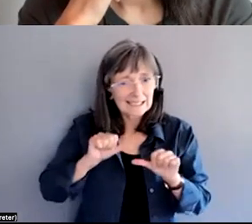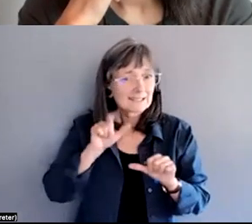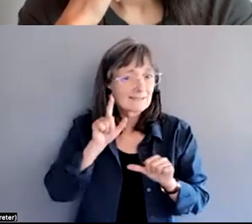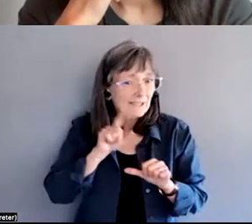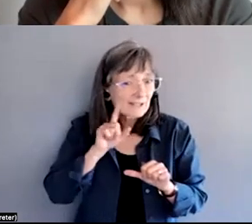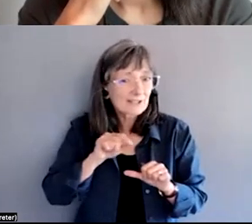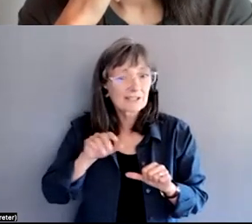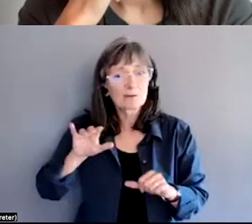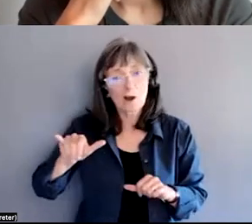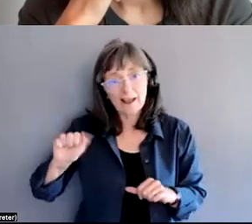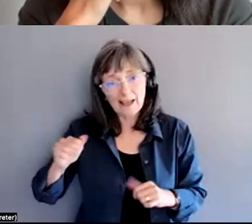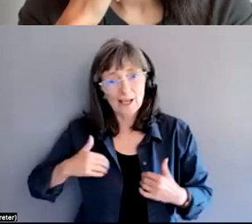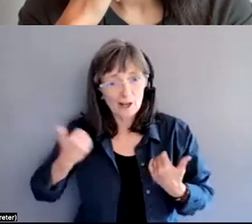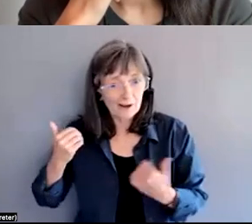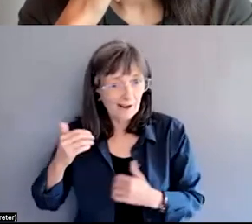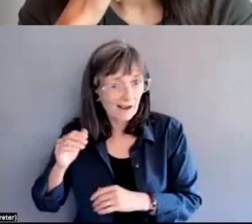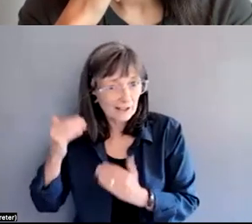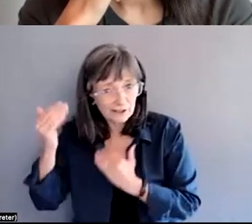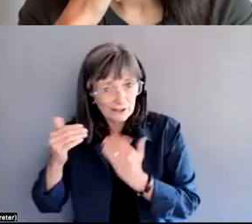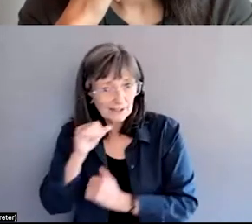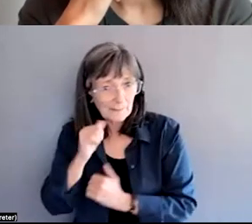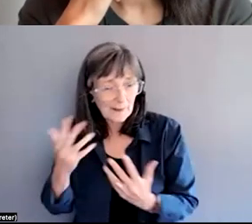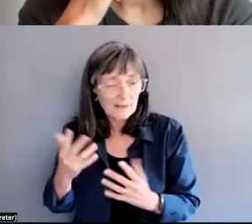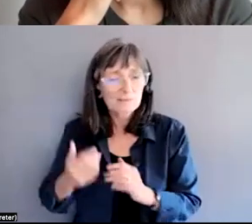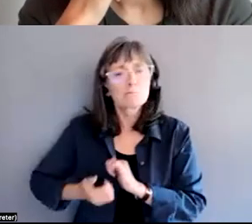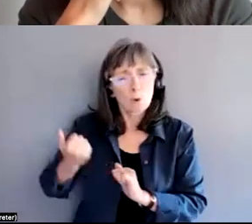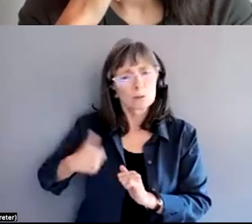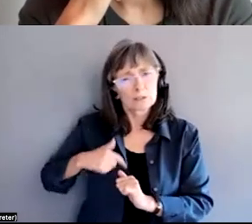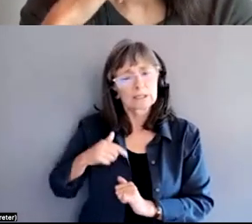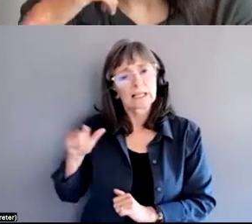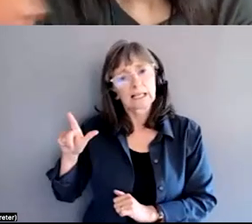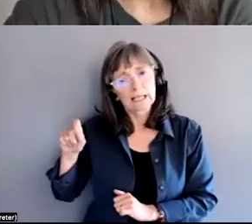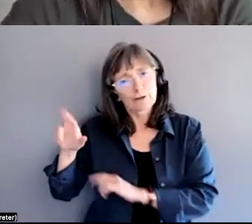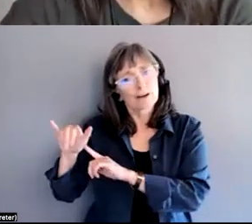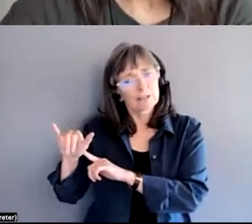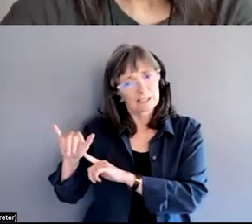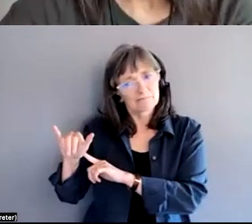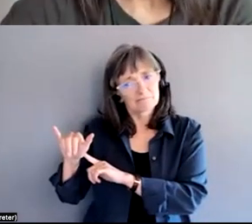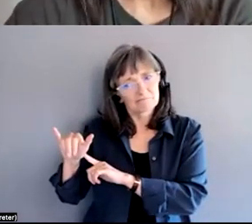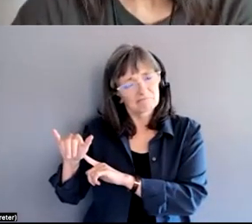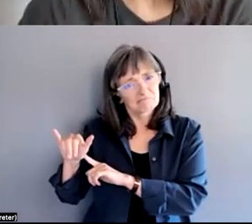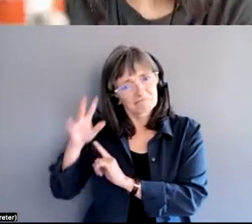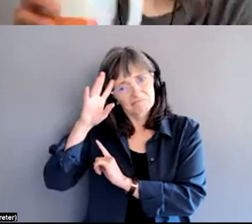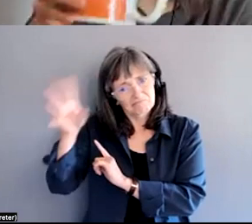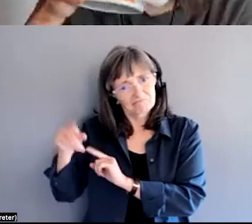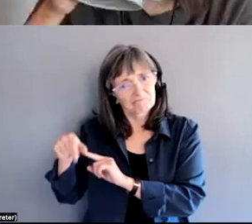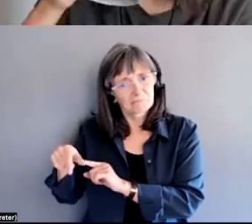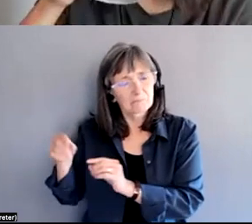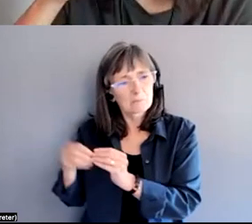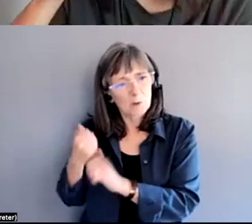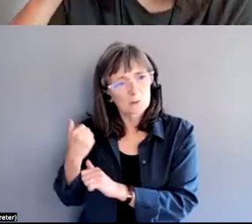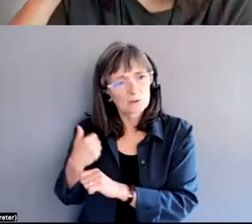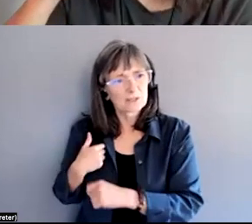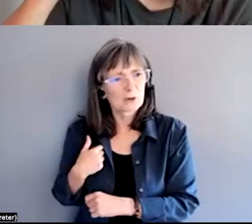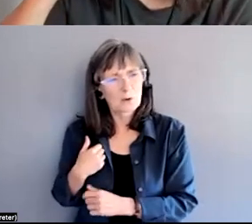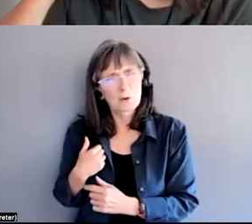I definitely do mostly literary fiction. So I'm not sure I I've ever thought about it that way. I